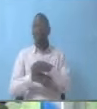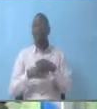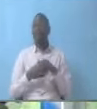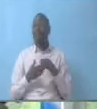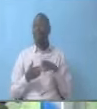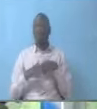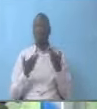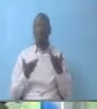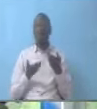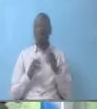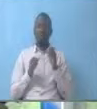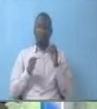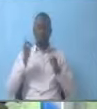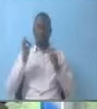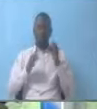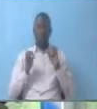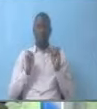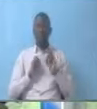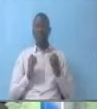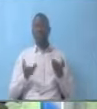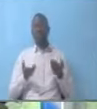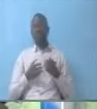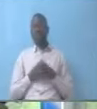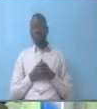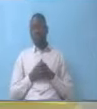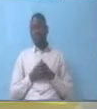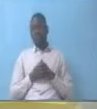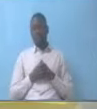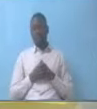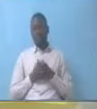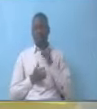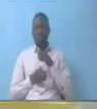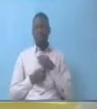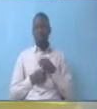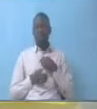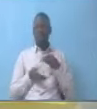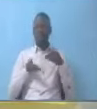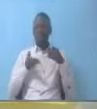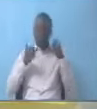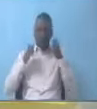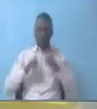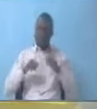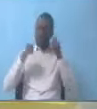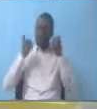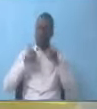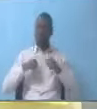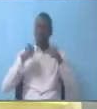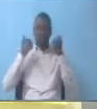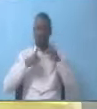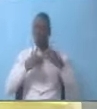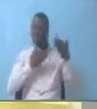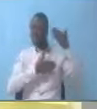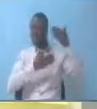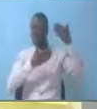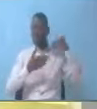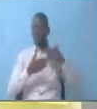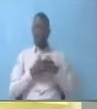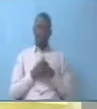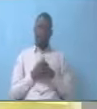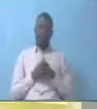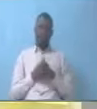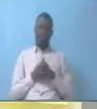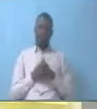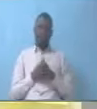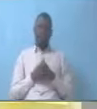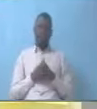or oversight. And that was the order of the day. And